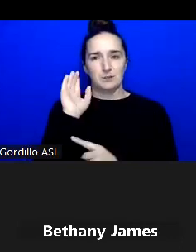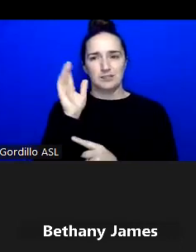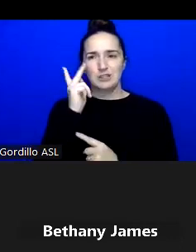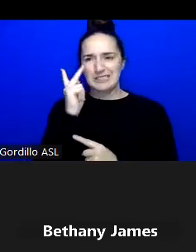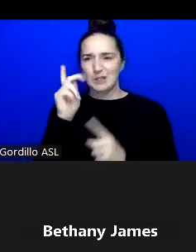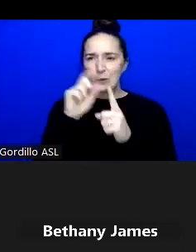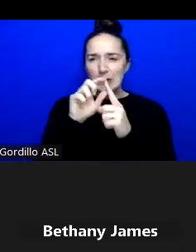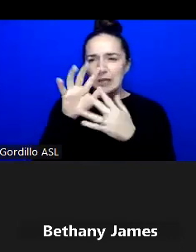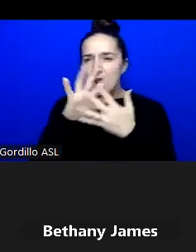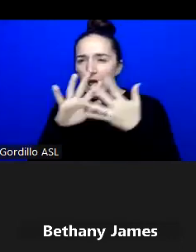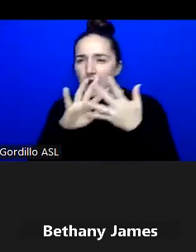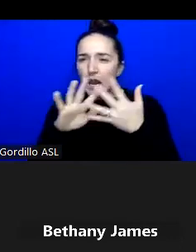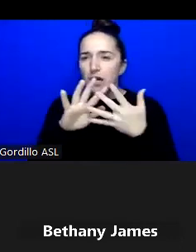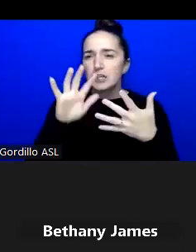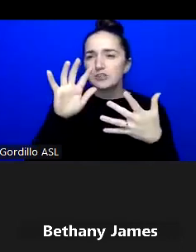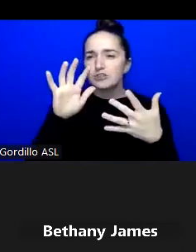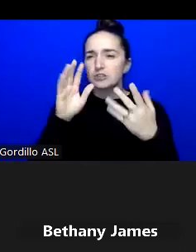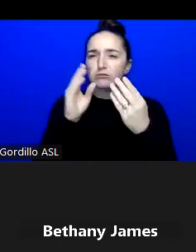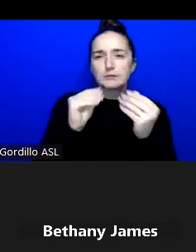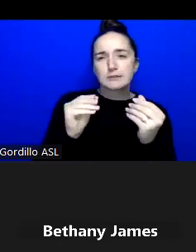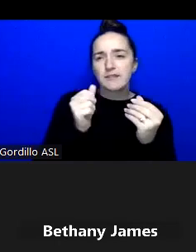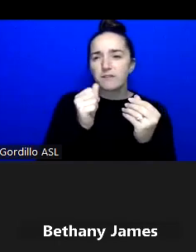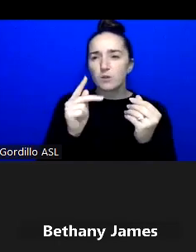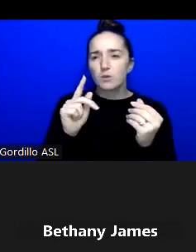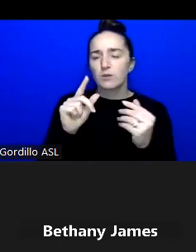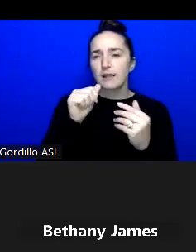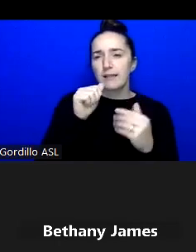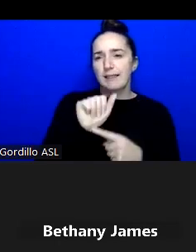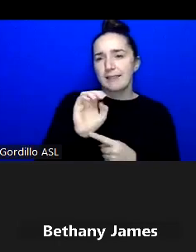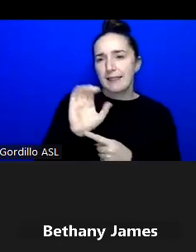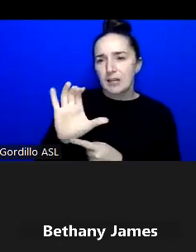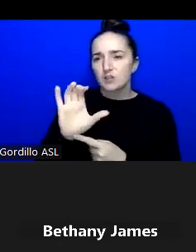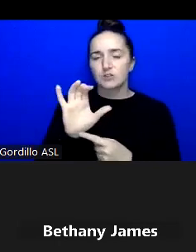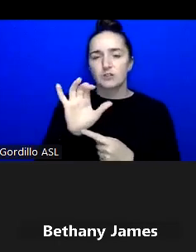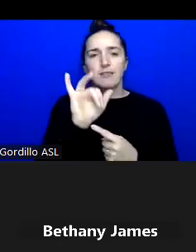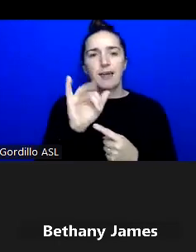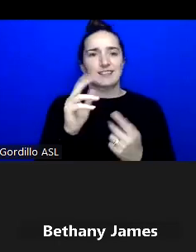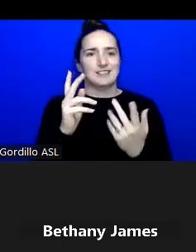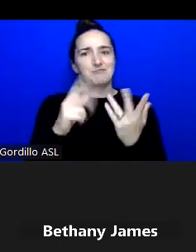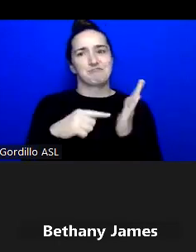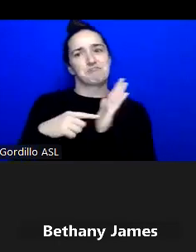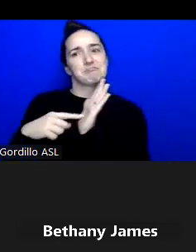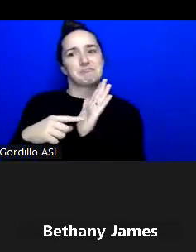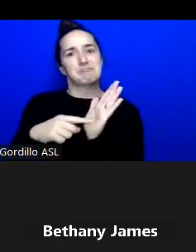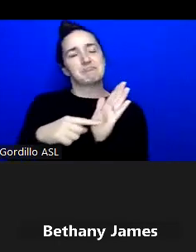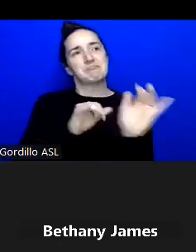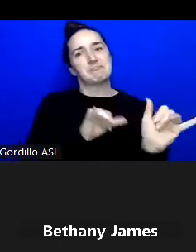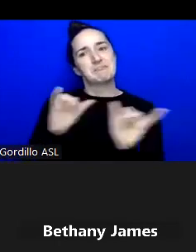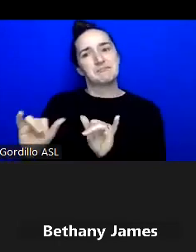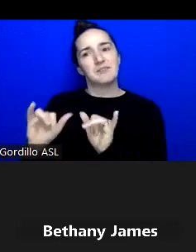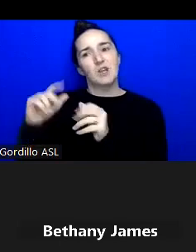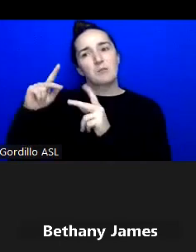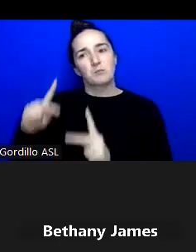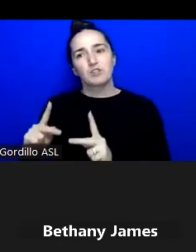kind of patchy, and you can see like, maybe a couple letters here and there. And that's, replicating somebody that has, or mimicking somebody that has kind of a